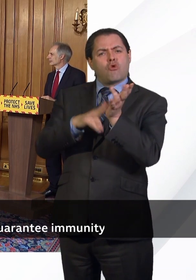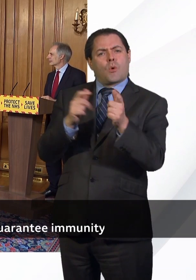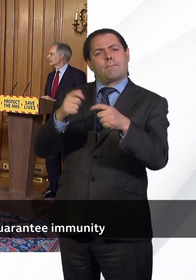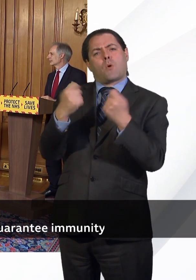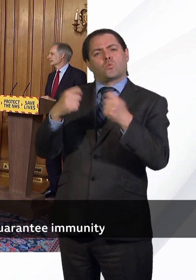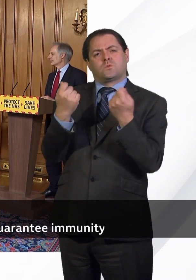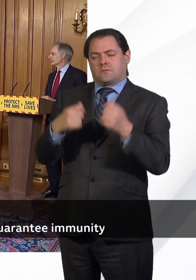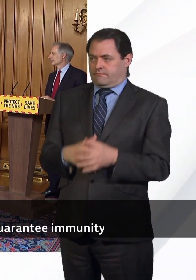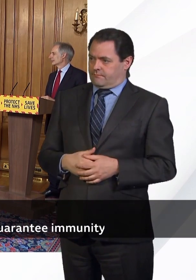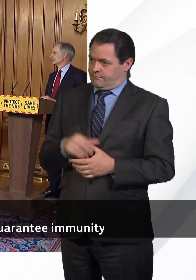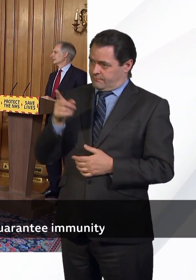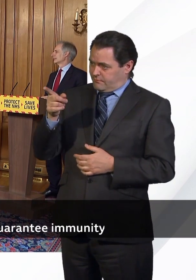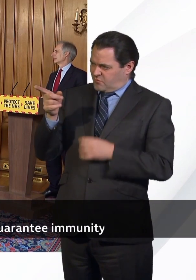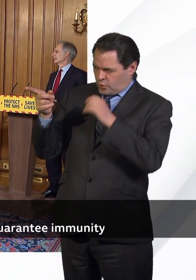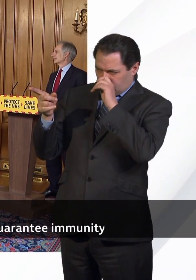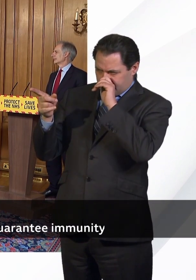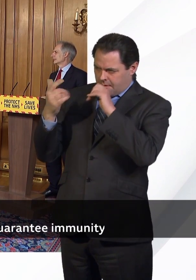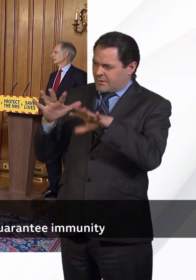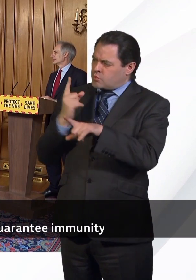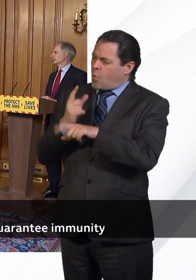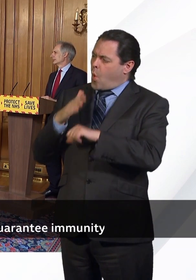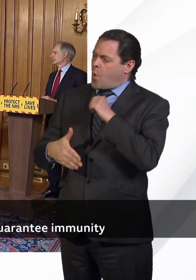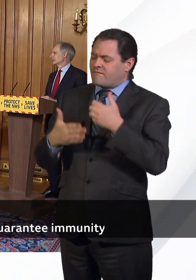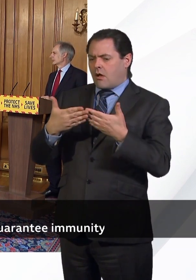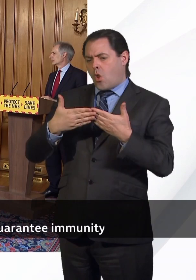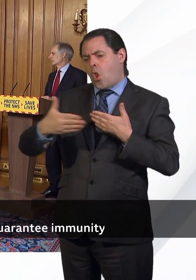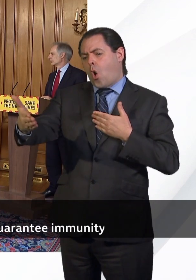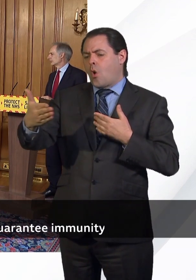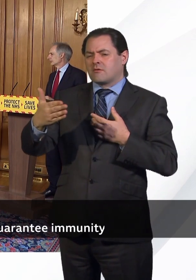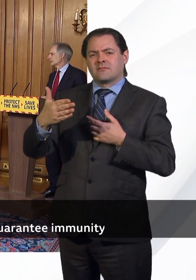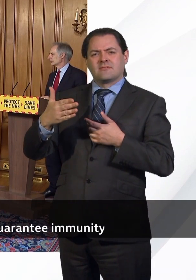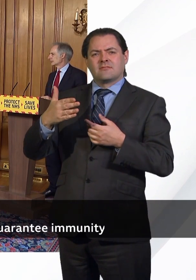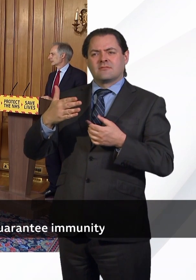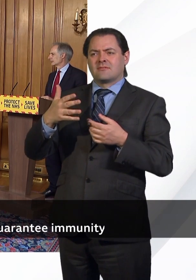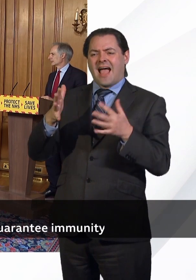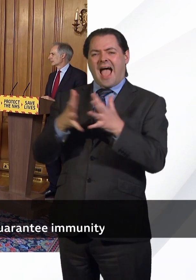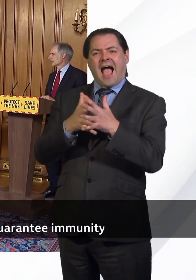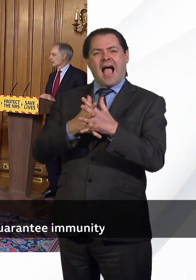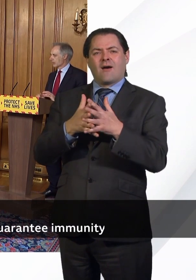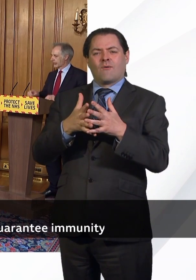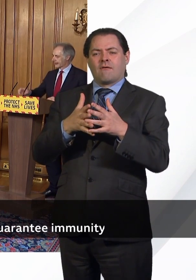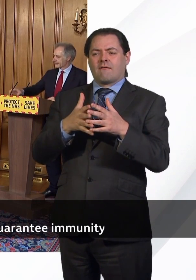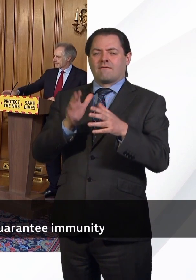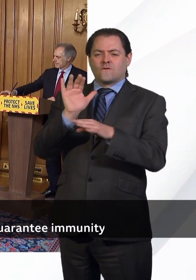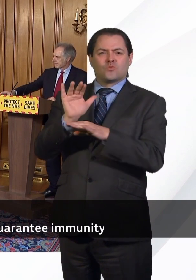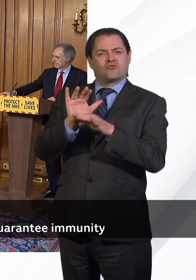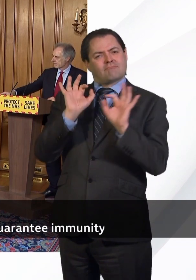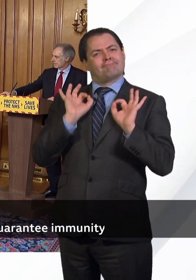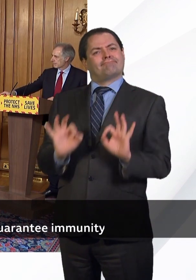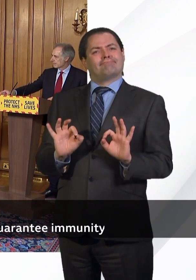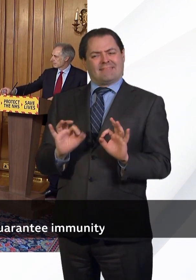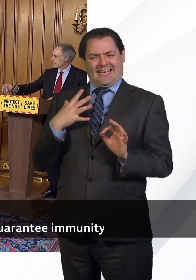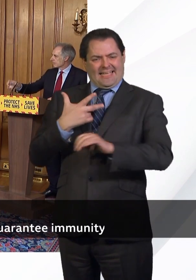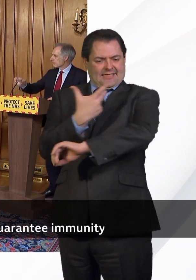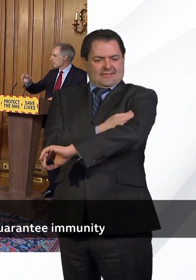you've frequently said, the long-term solution to this pandemic is a fully scaled-up vaccine for COVID-19. Yeah. But a vaccine relies on